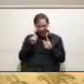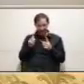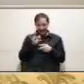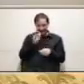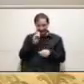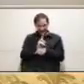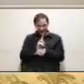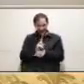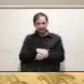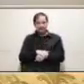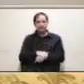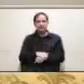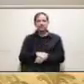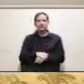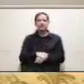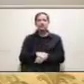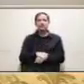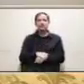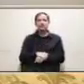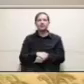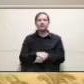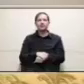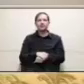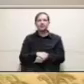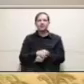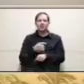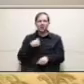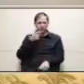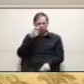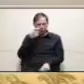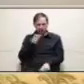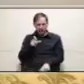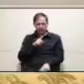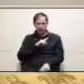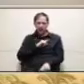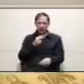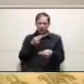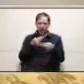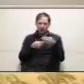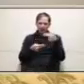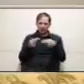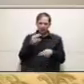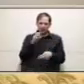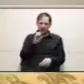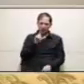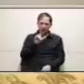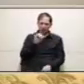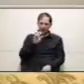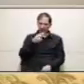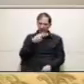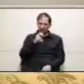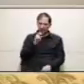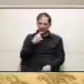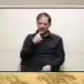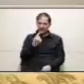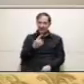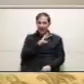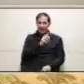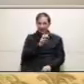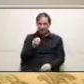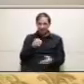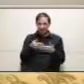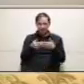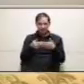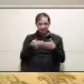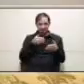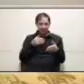for that. Yeah, it's not a long question, Chair. I just wanted to check because I think Honorable Oliphant has already indicated that the MM is a